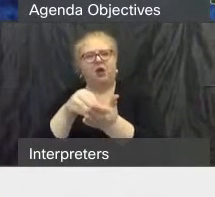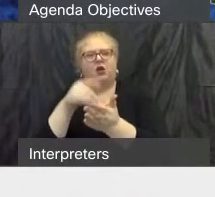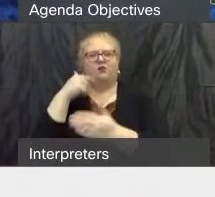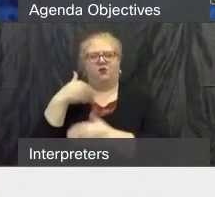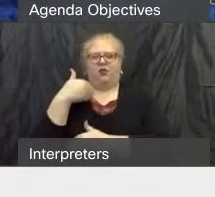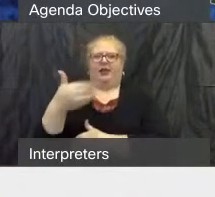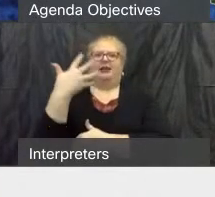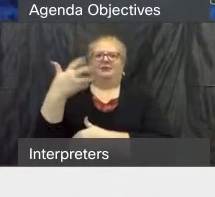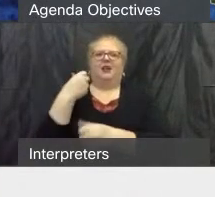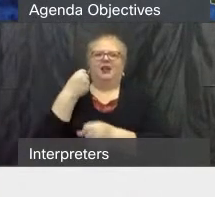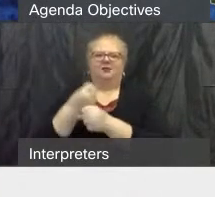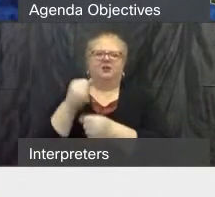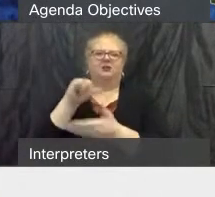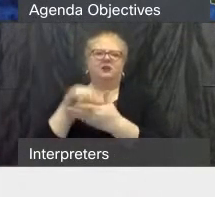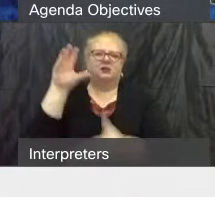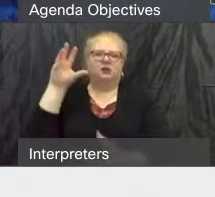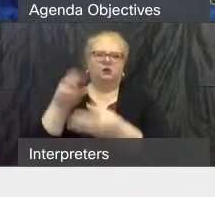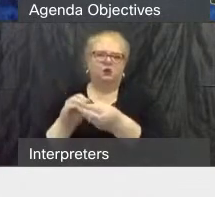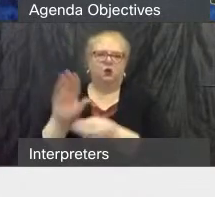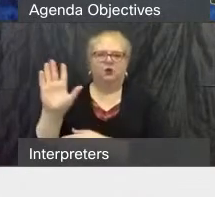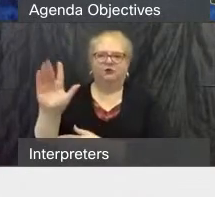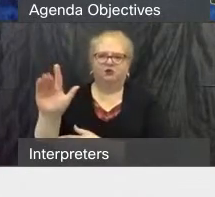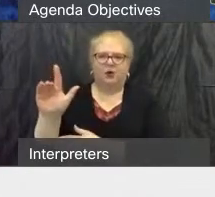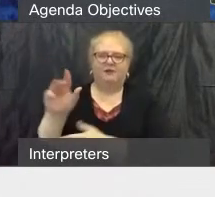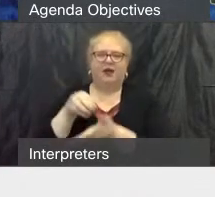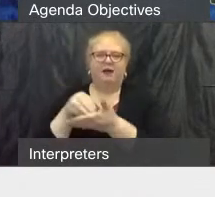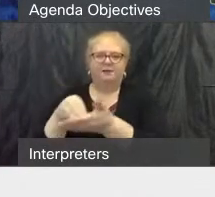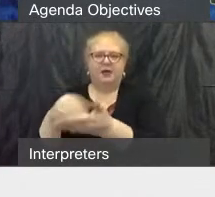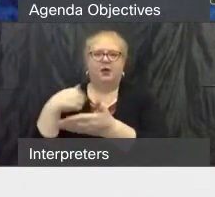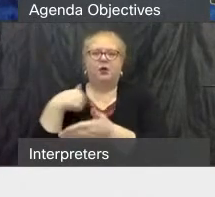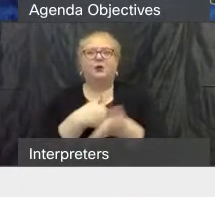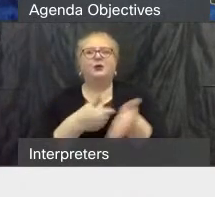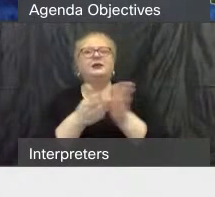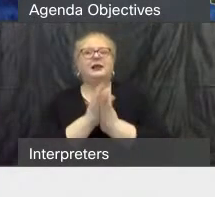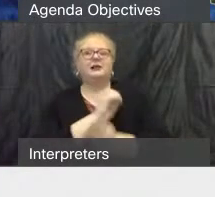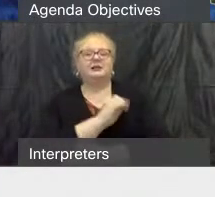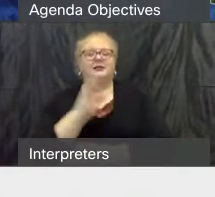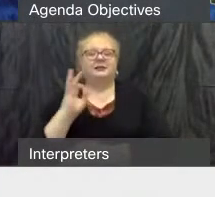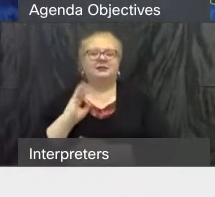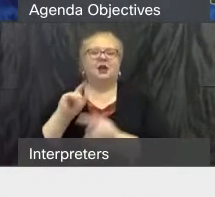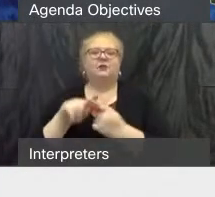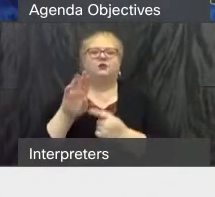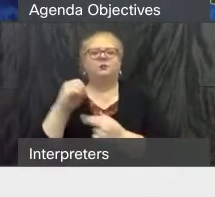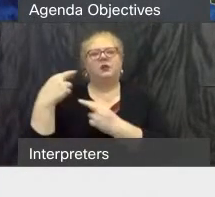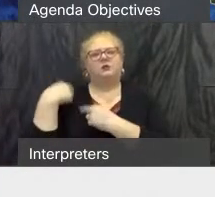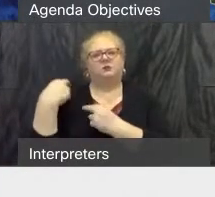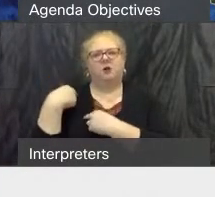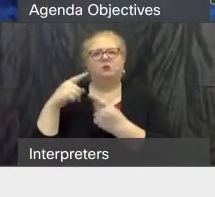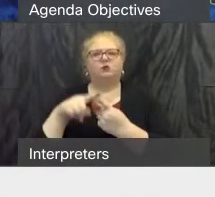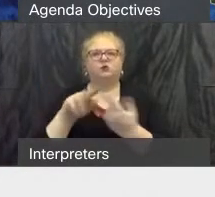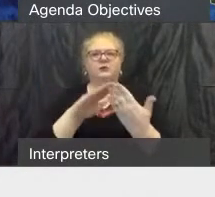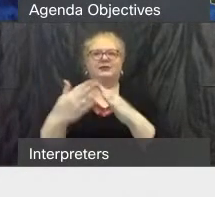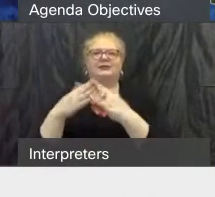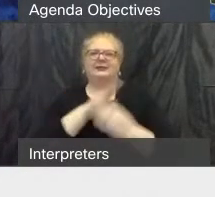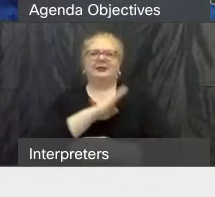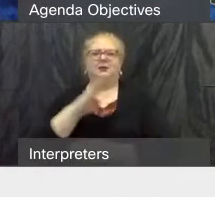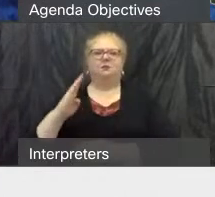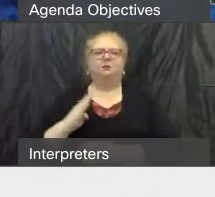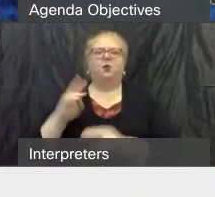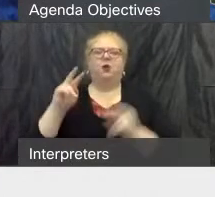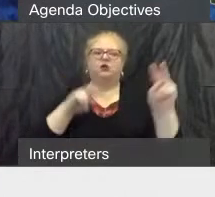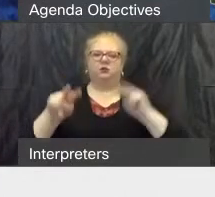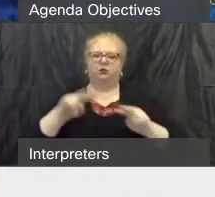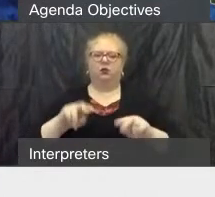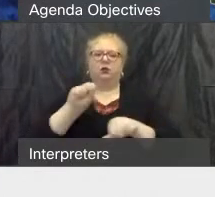million. I think one of the things, because we asked staff to be responsive to the members of the city board, to really take a look at all of the work that we are doing in